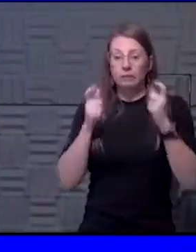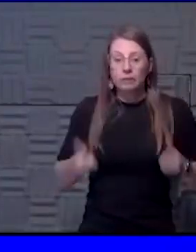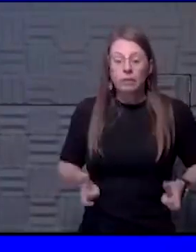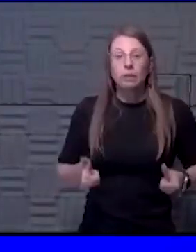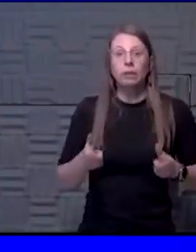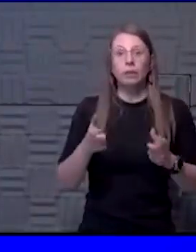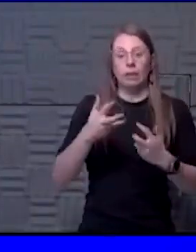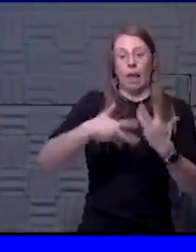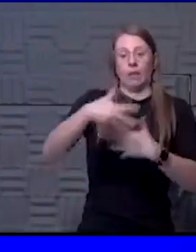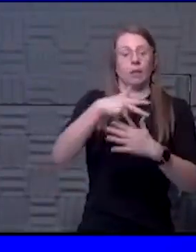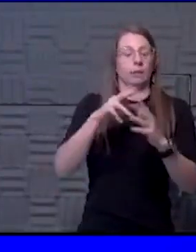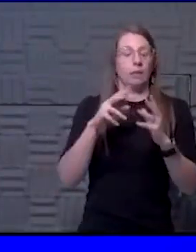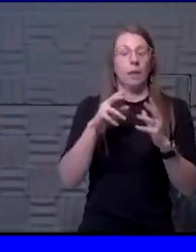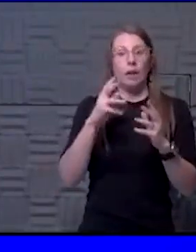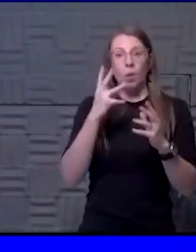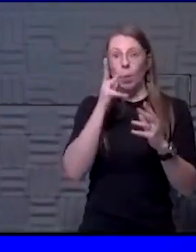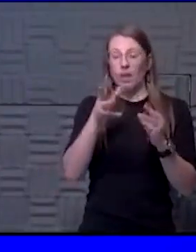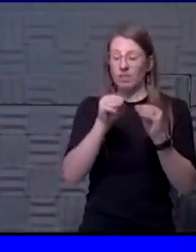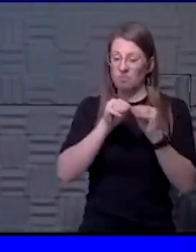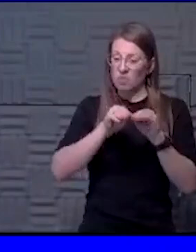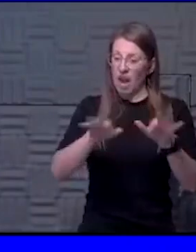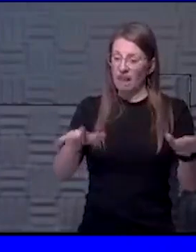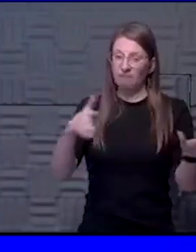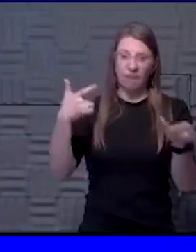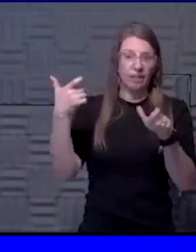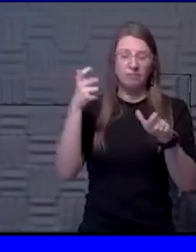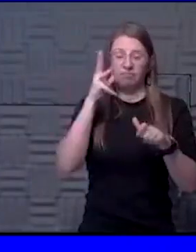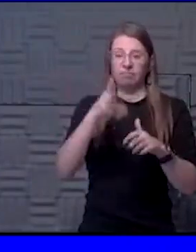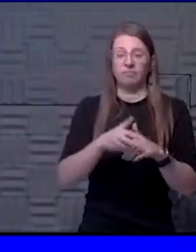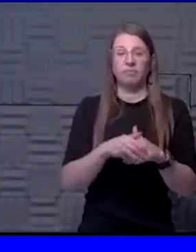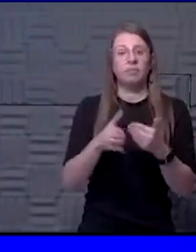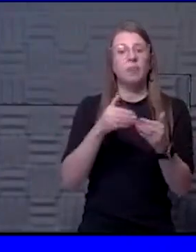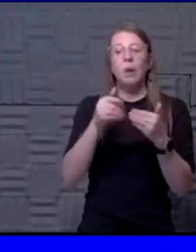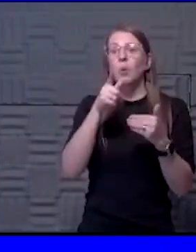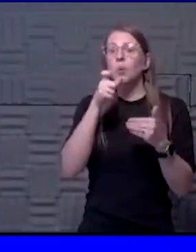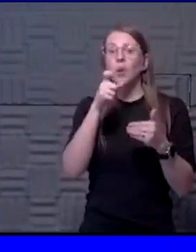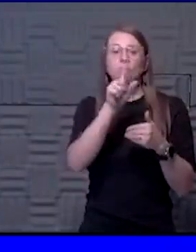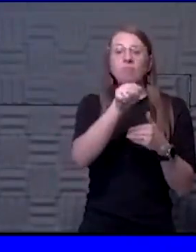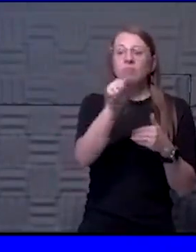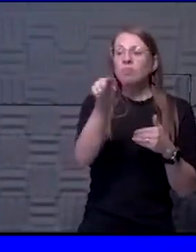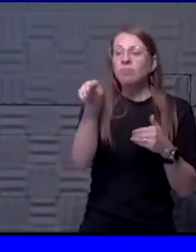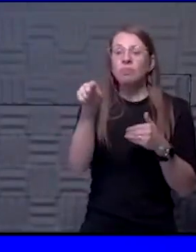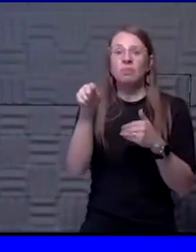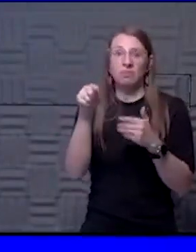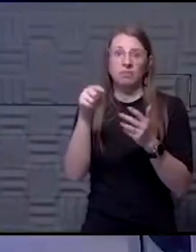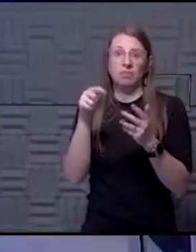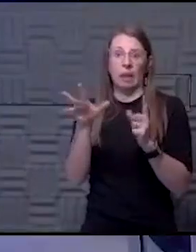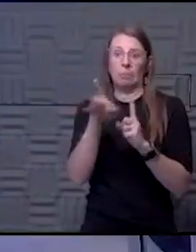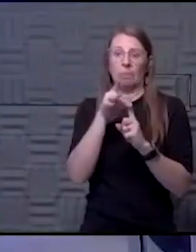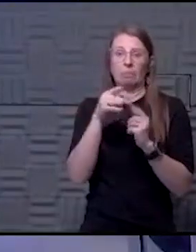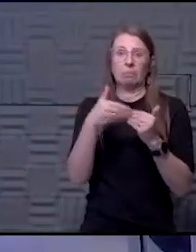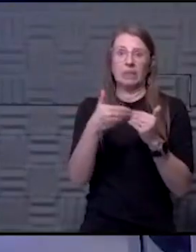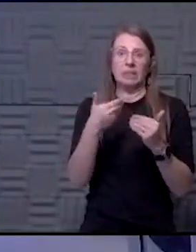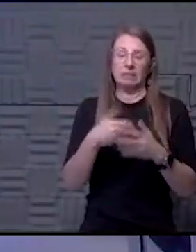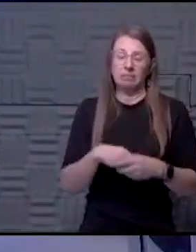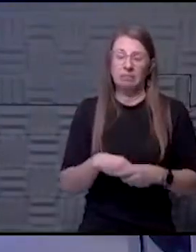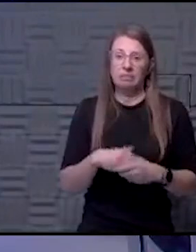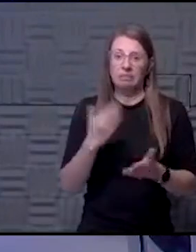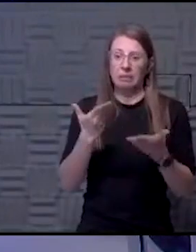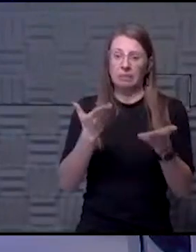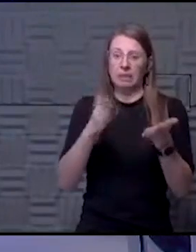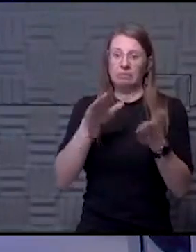are the ways that COVID spreads, and you never know who amongst you might be vulnerable. Very